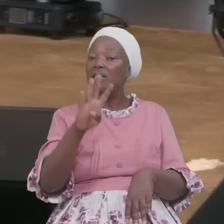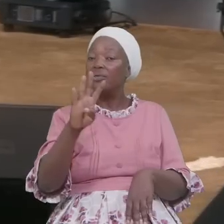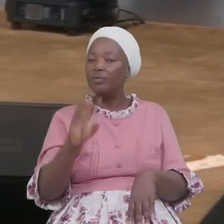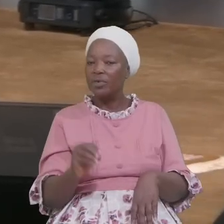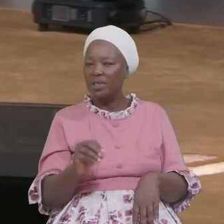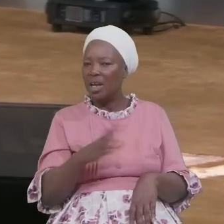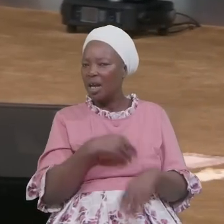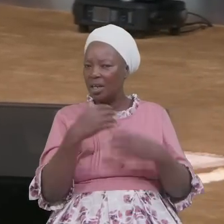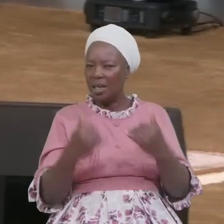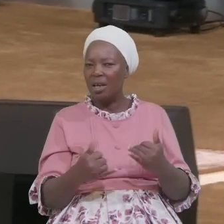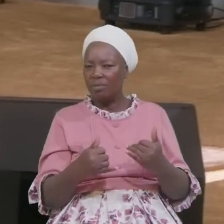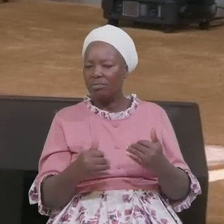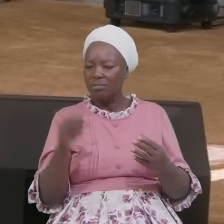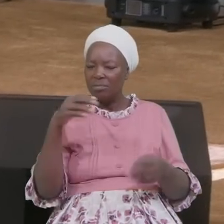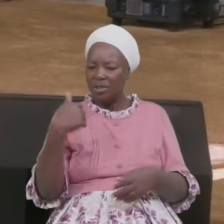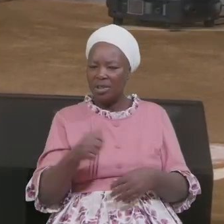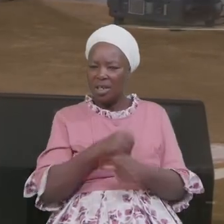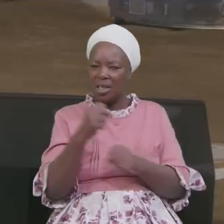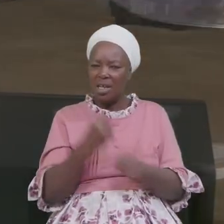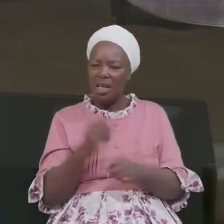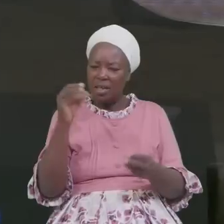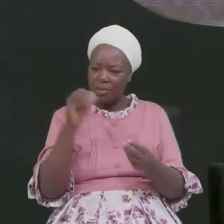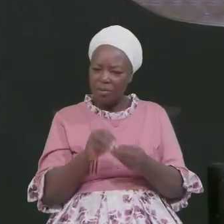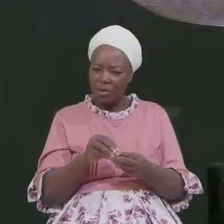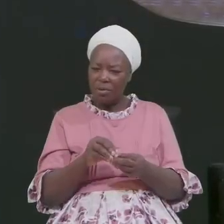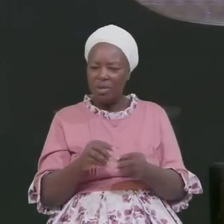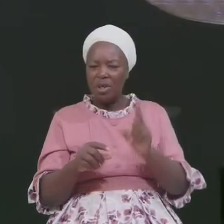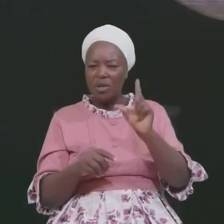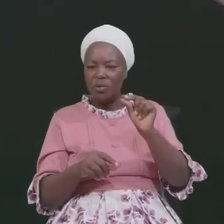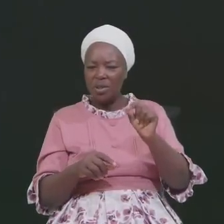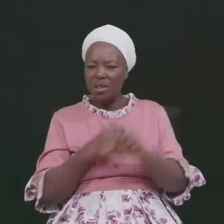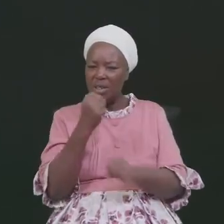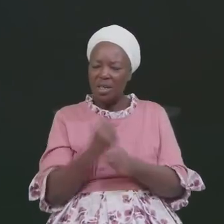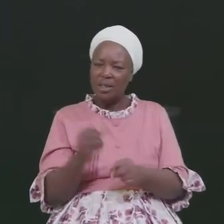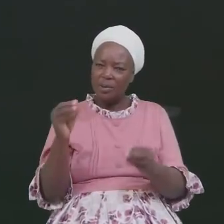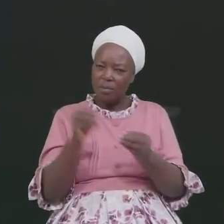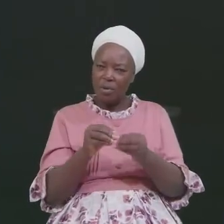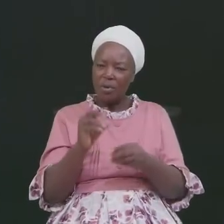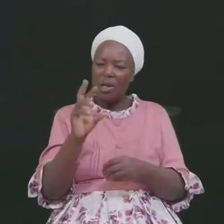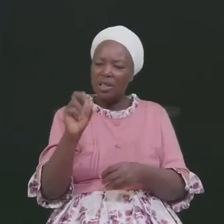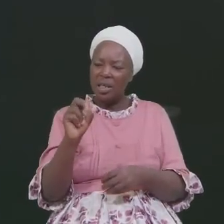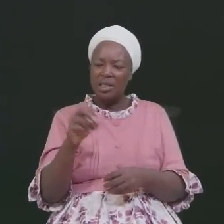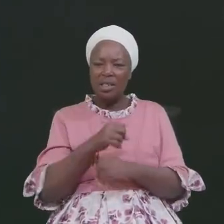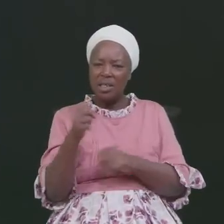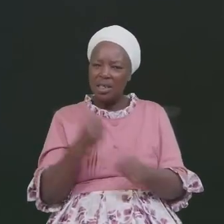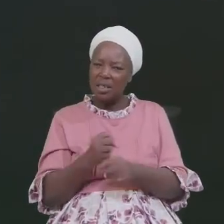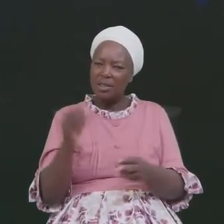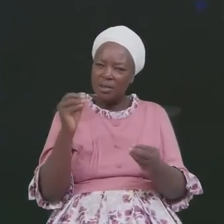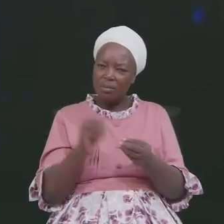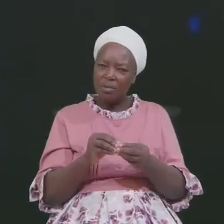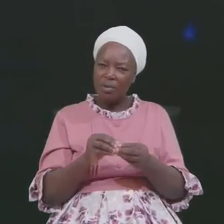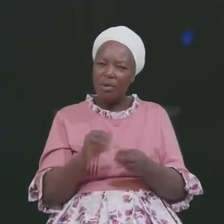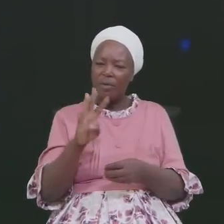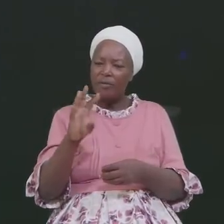go 10 years more, 20 years more, 30 years more,